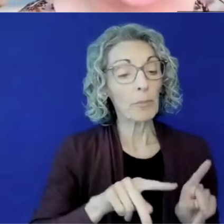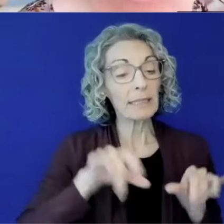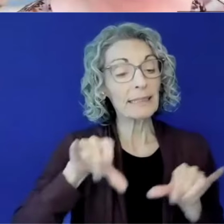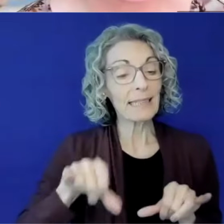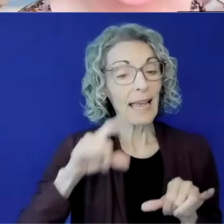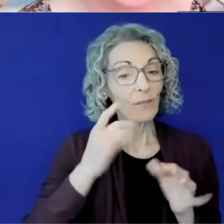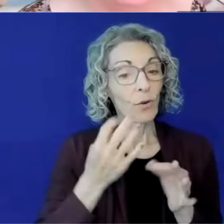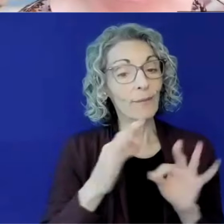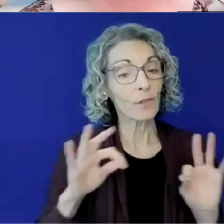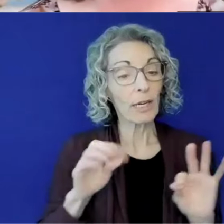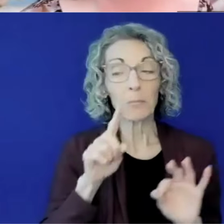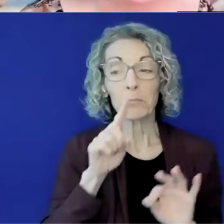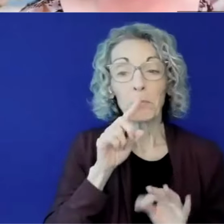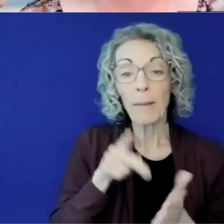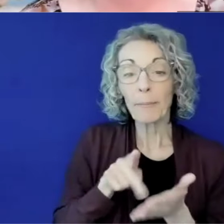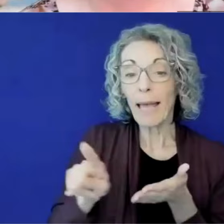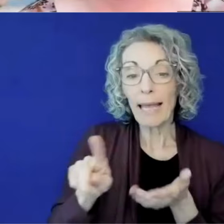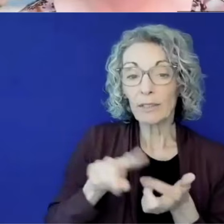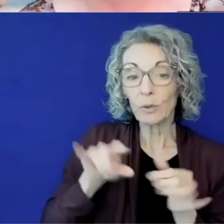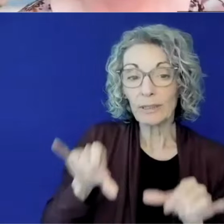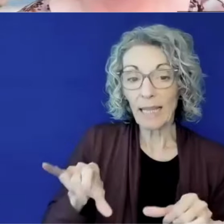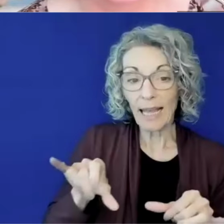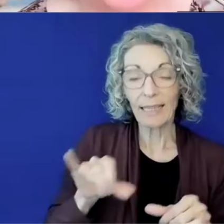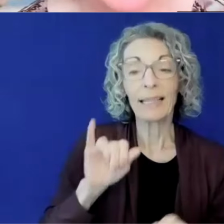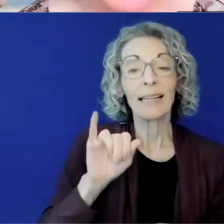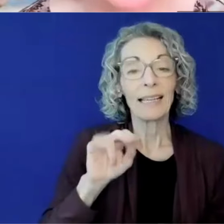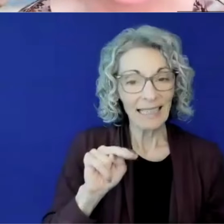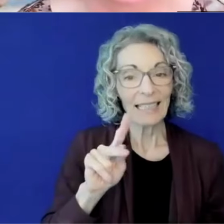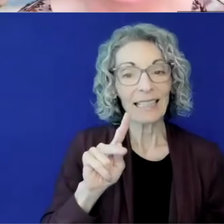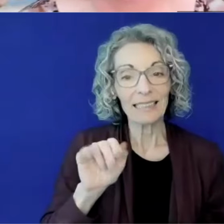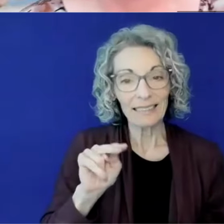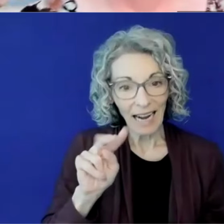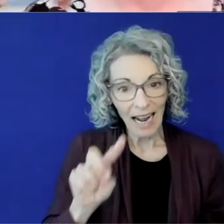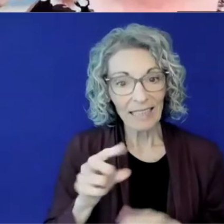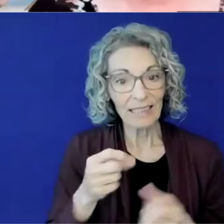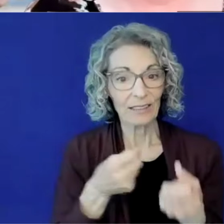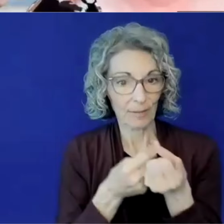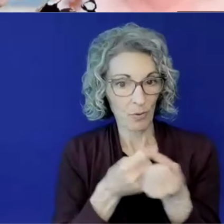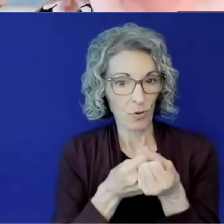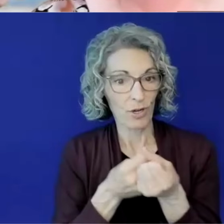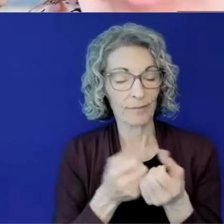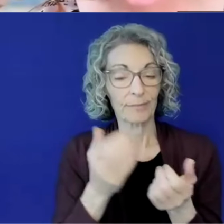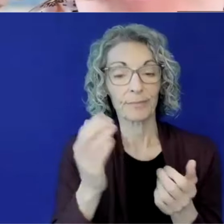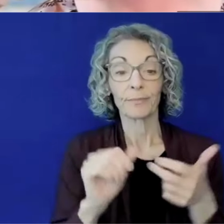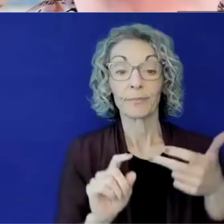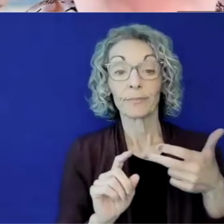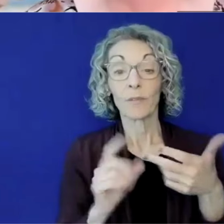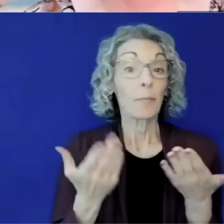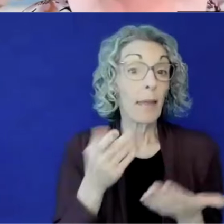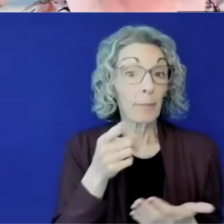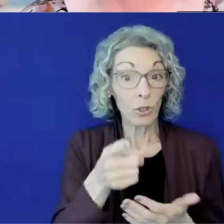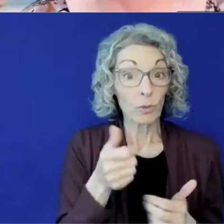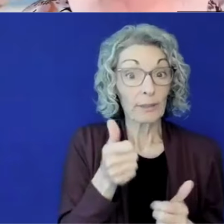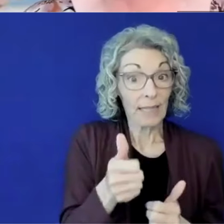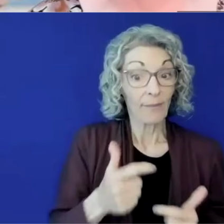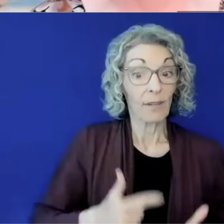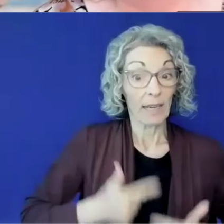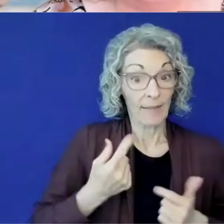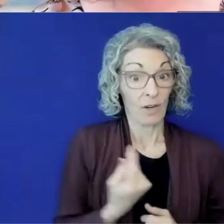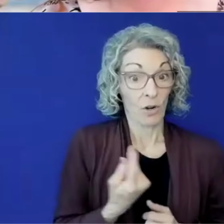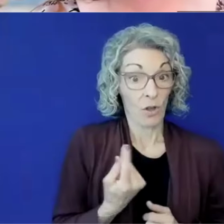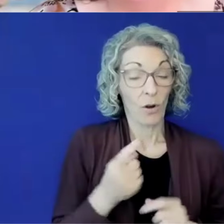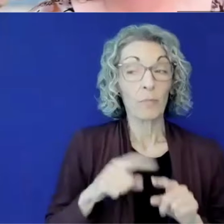not paying to stay there. That could be in-kind support and maintenance. Or maybe you're living on your own, but somebody's helping you to